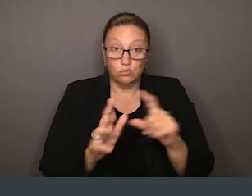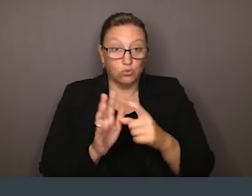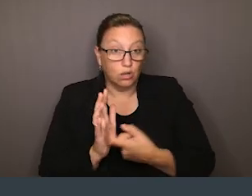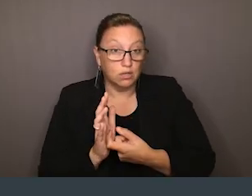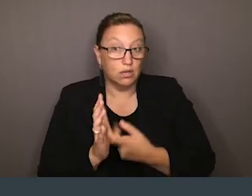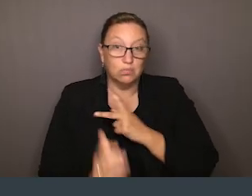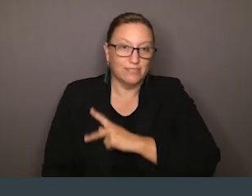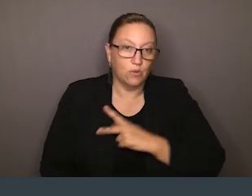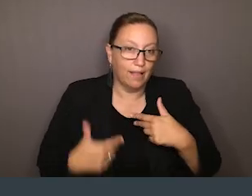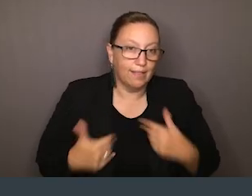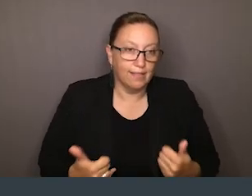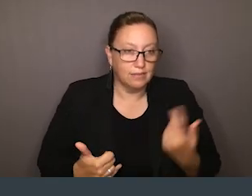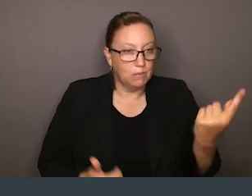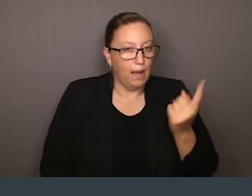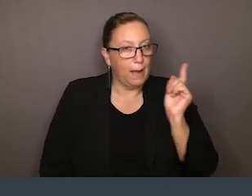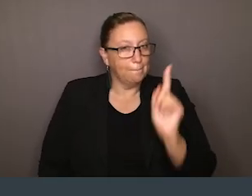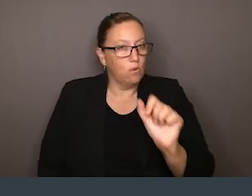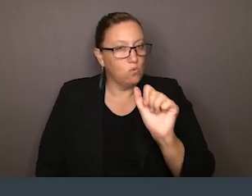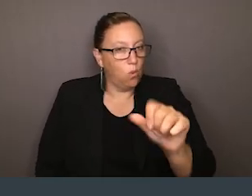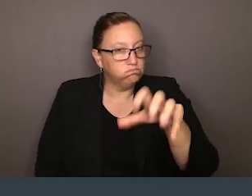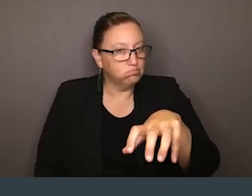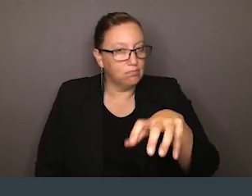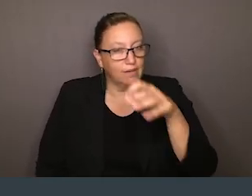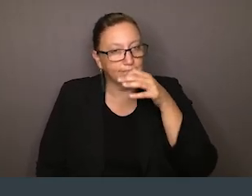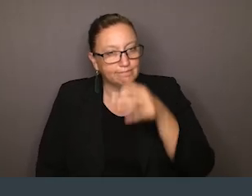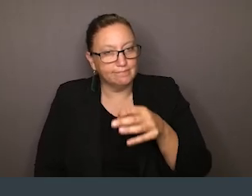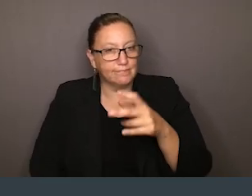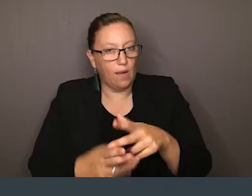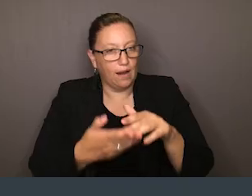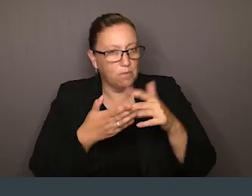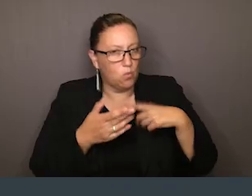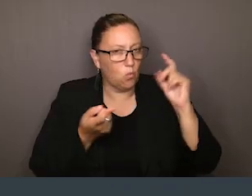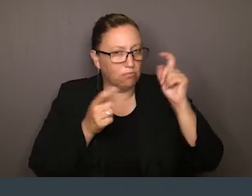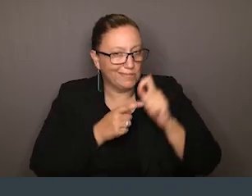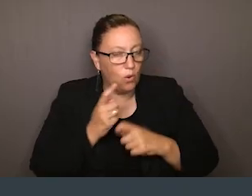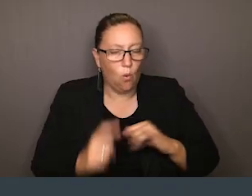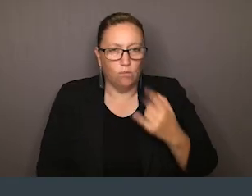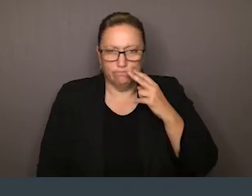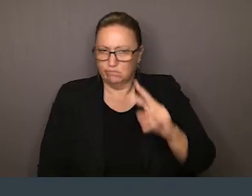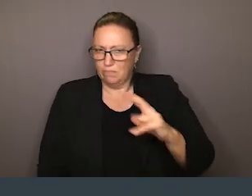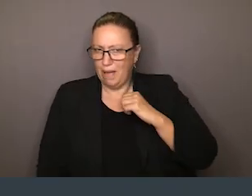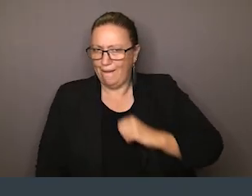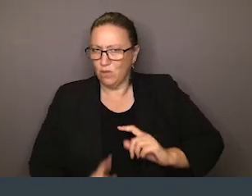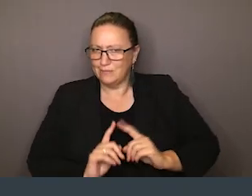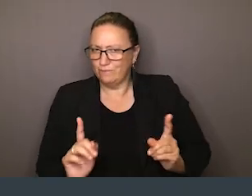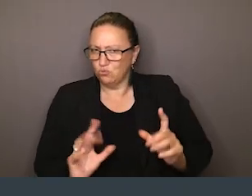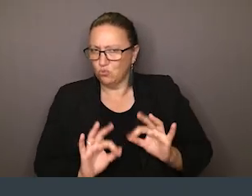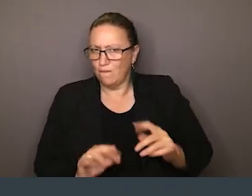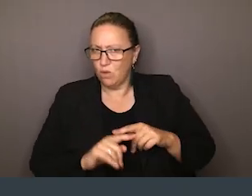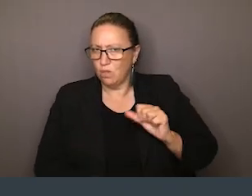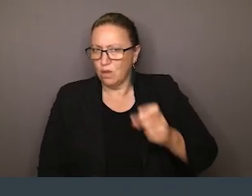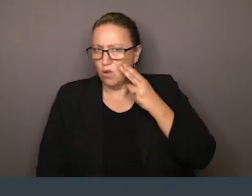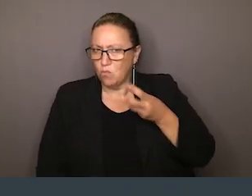your service with a particular concern or behavior that might be different or out of character